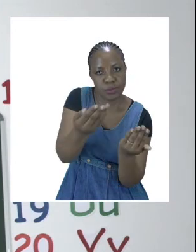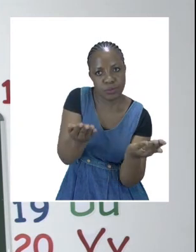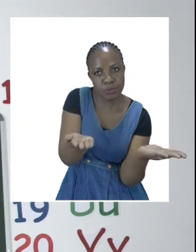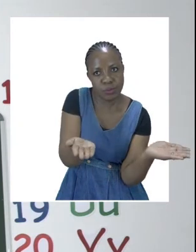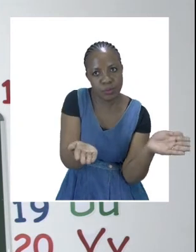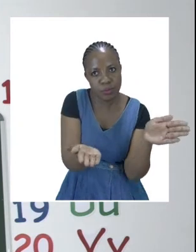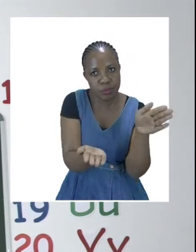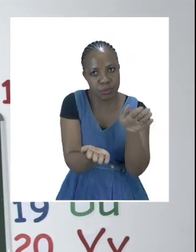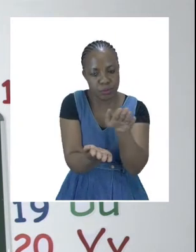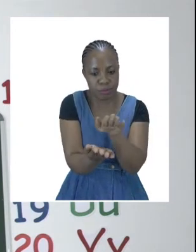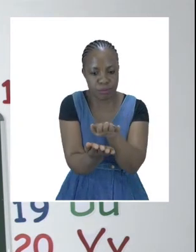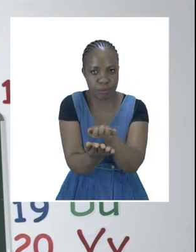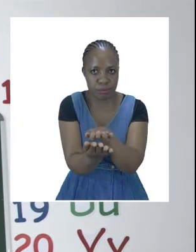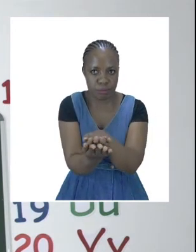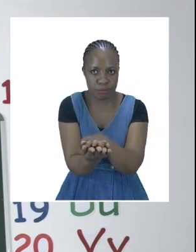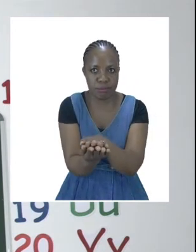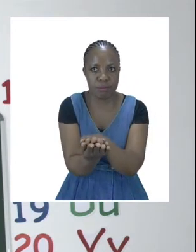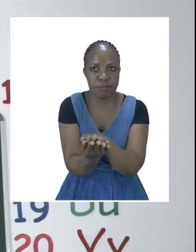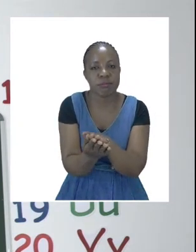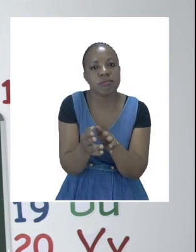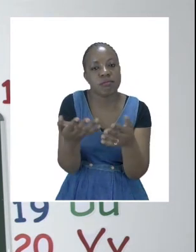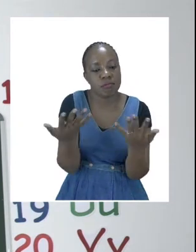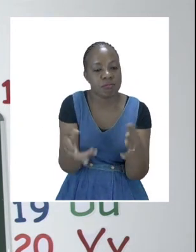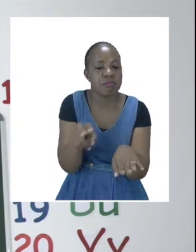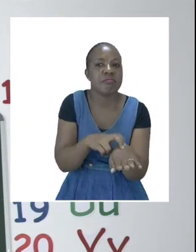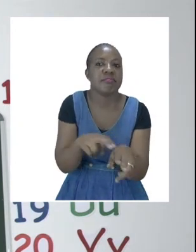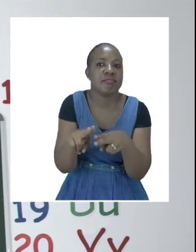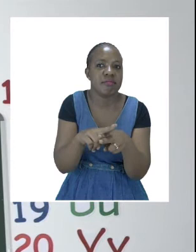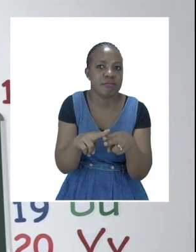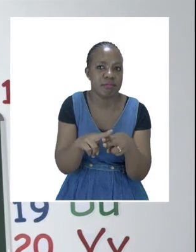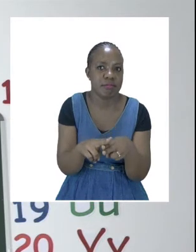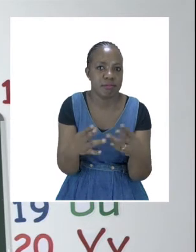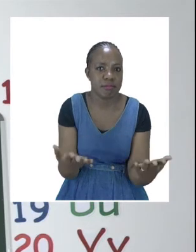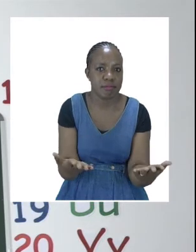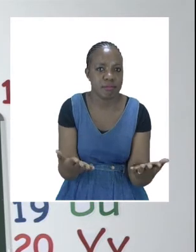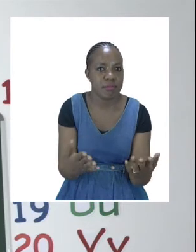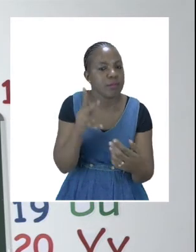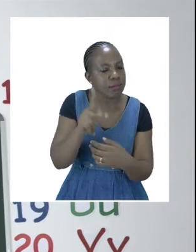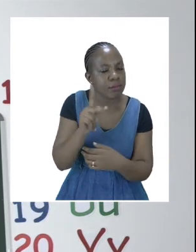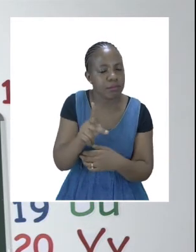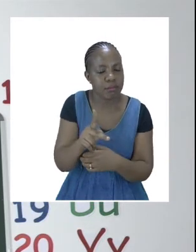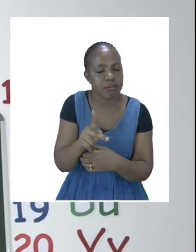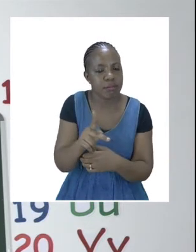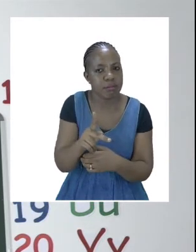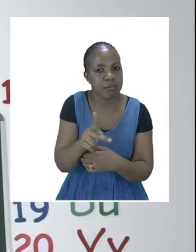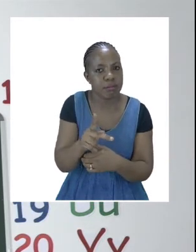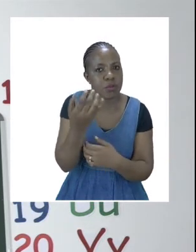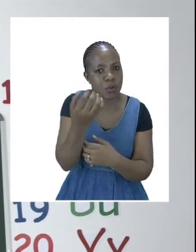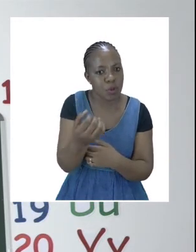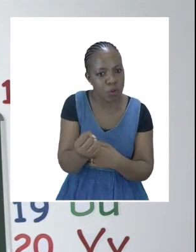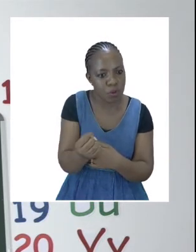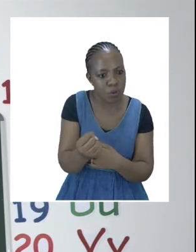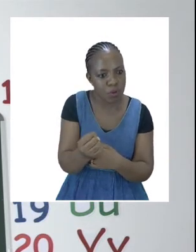it for ready to use. But there is more. We are also available on